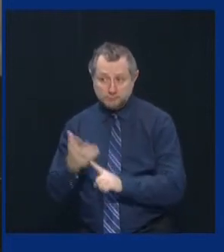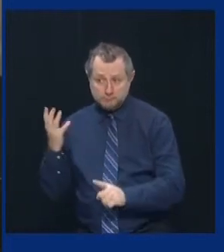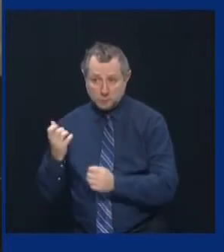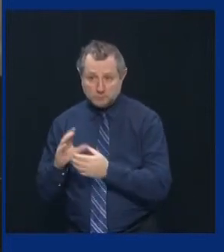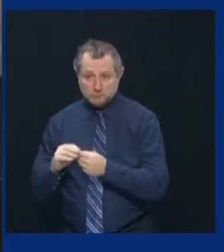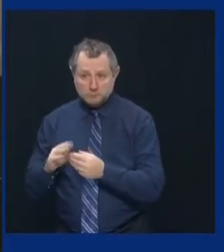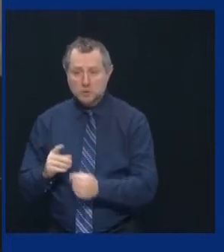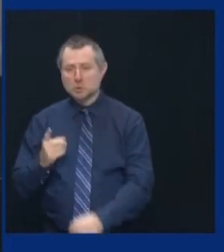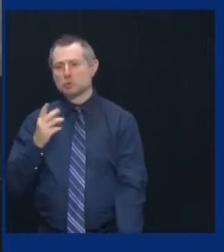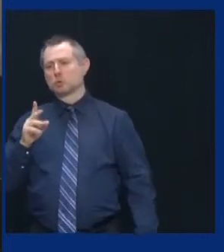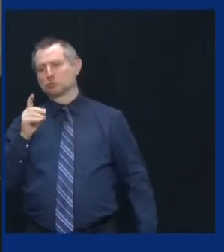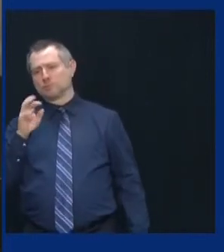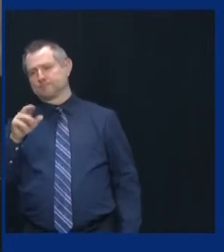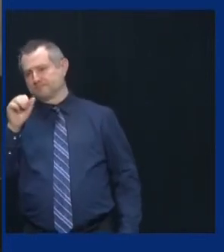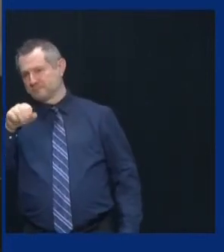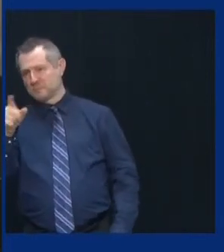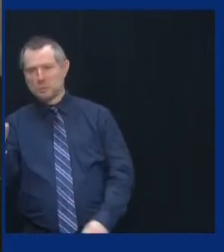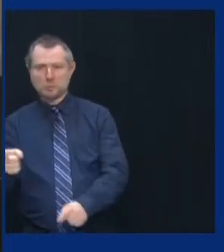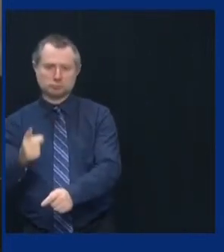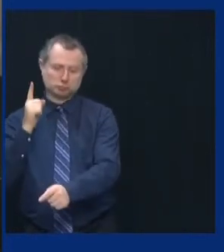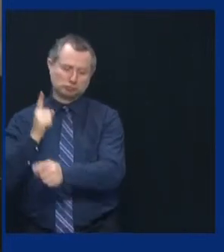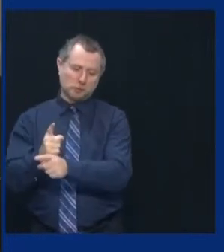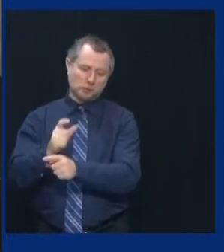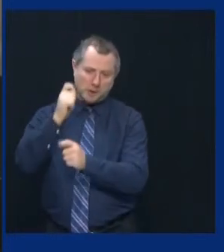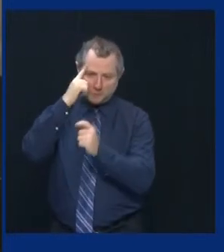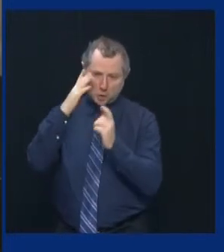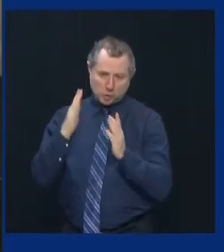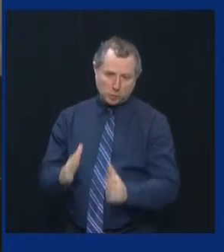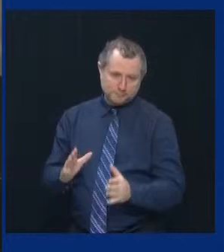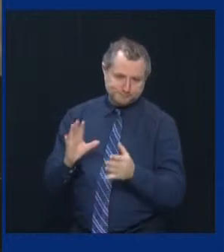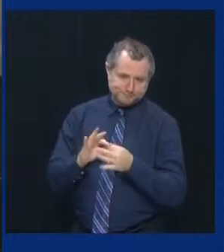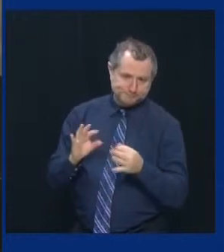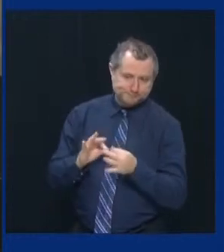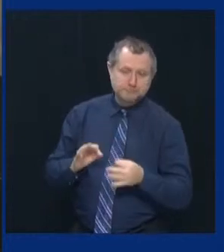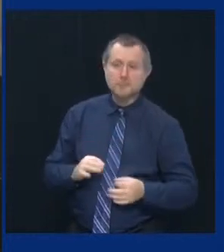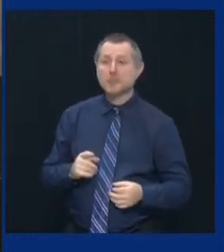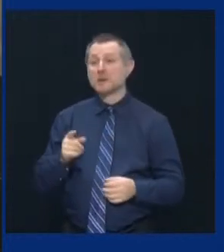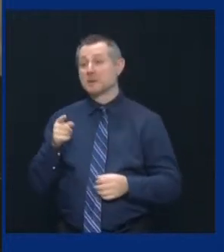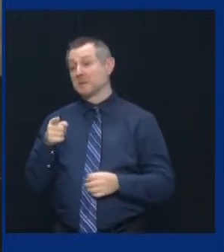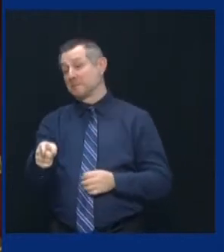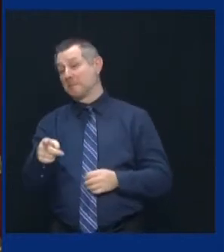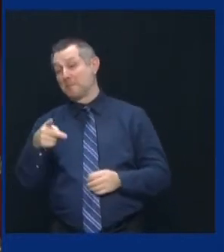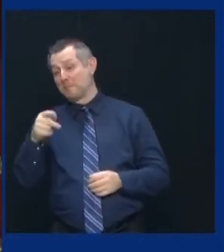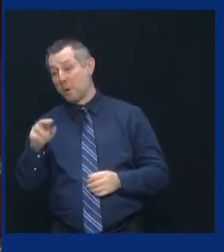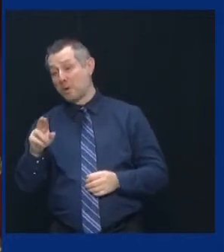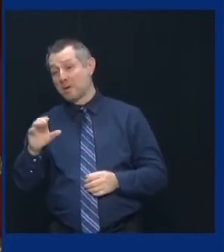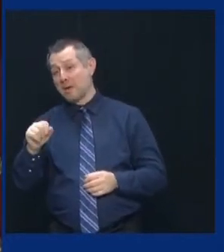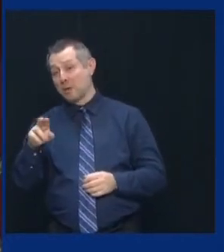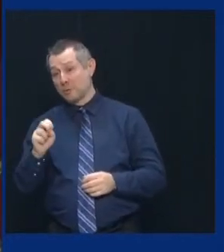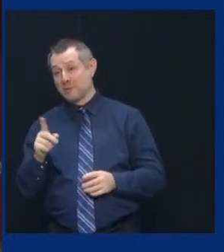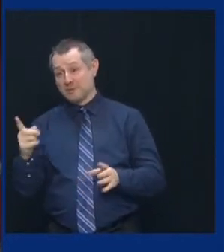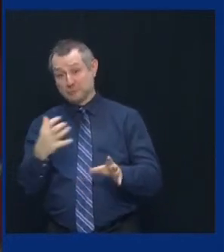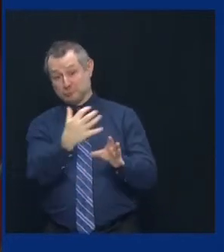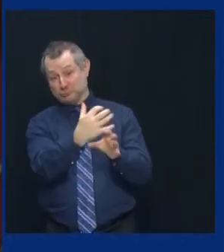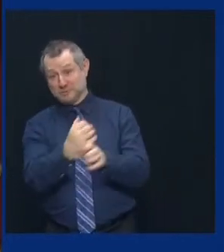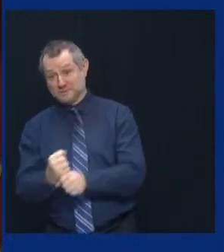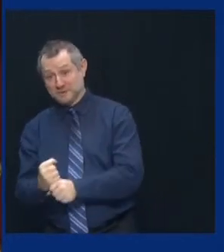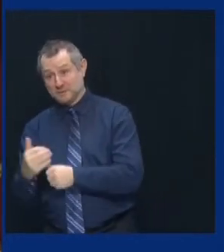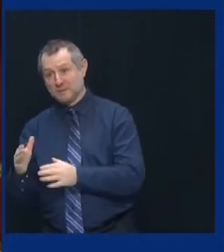I think you nailed exactly the key points, that they we provided them the vaccine because they